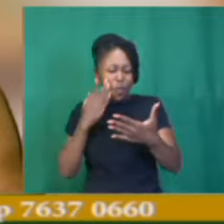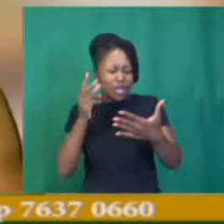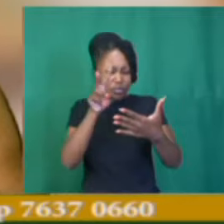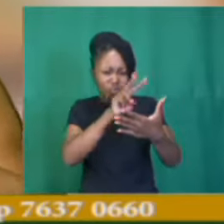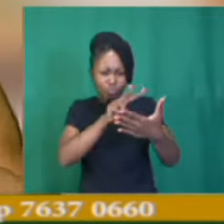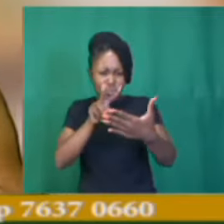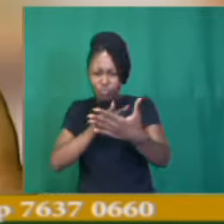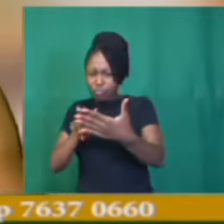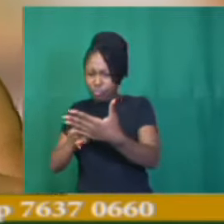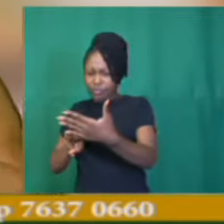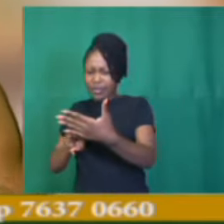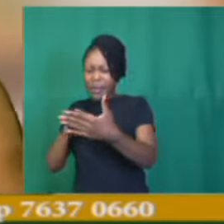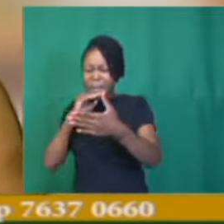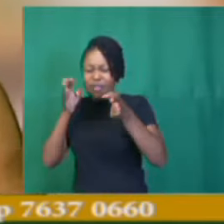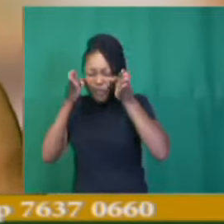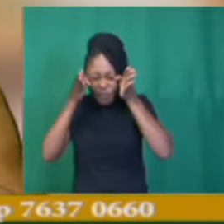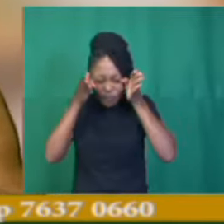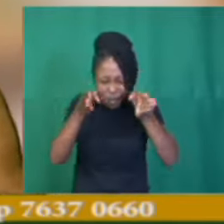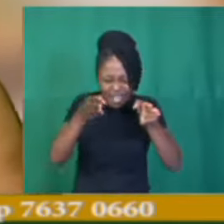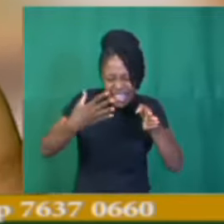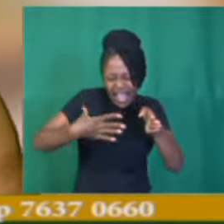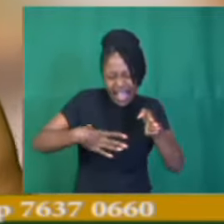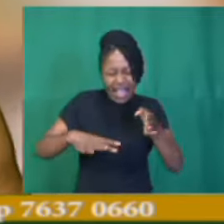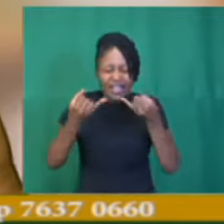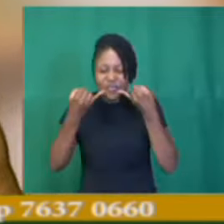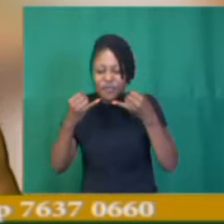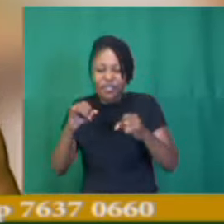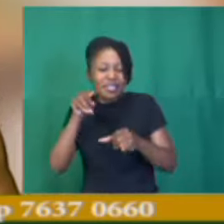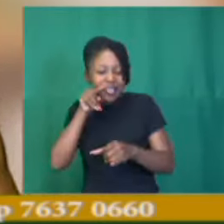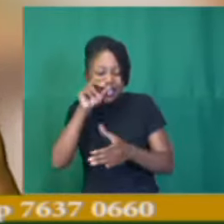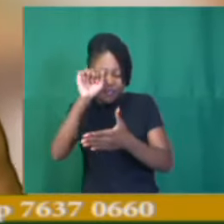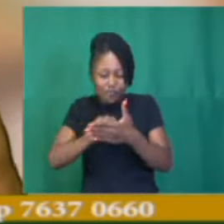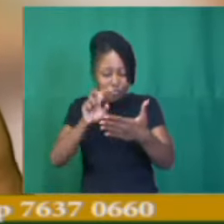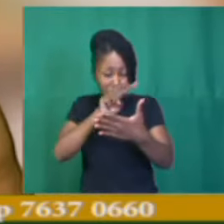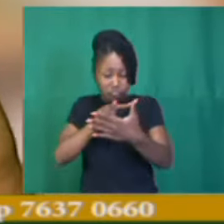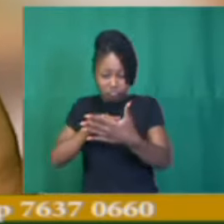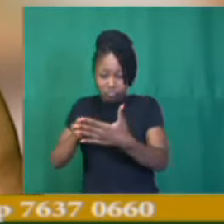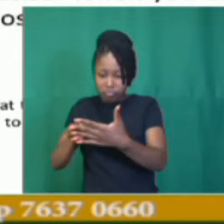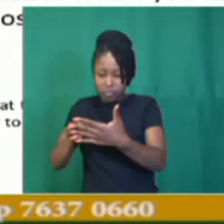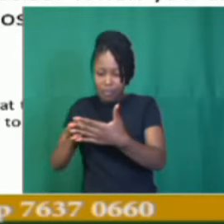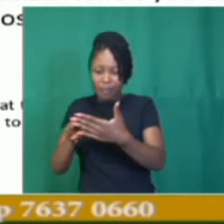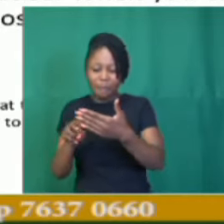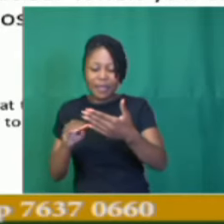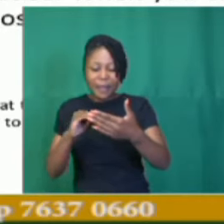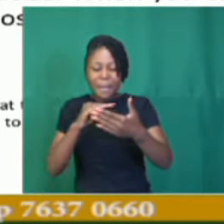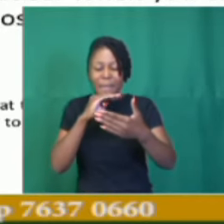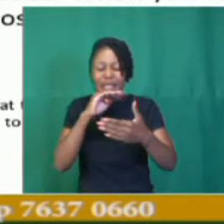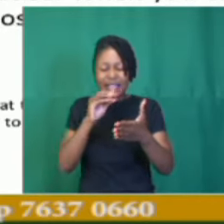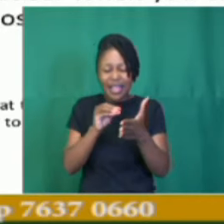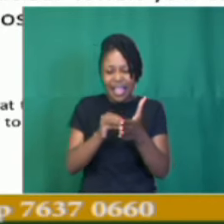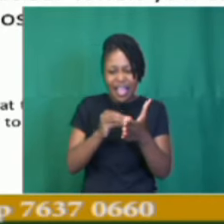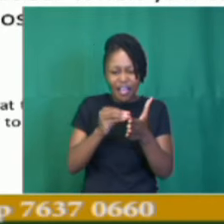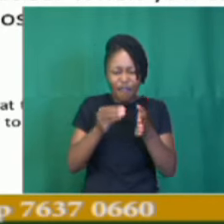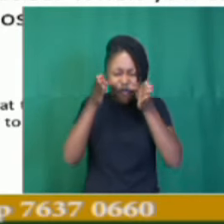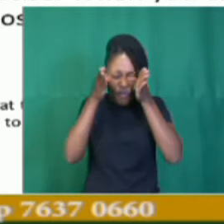focusing on certain information that is required in the text. That is, you basically